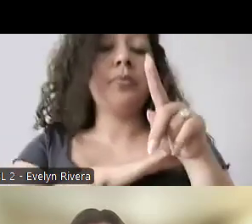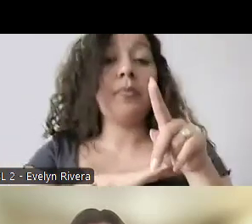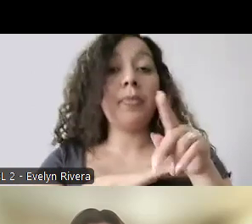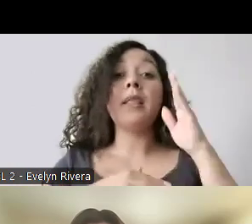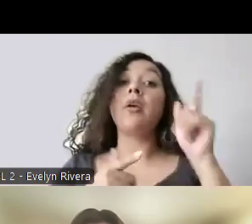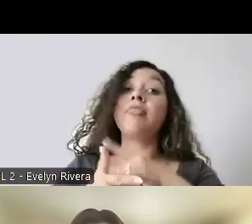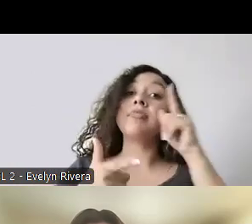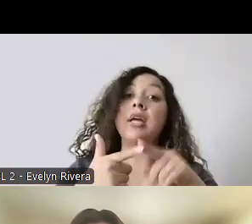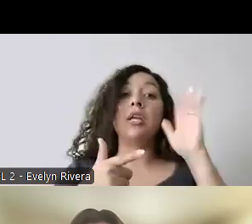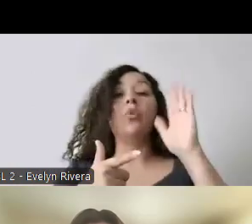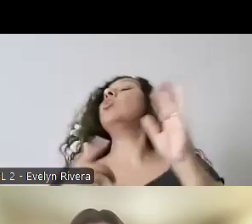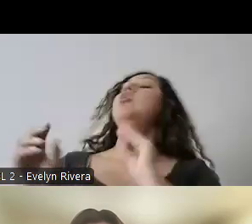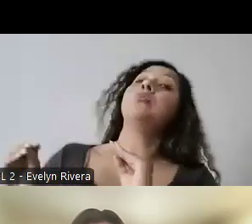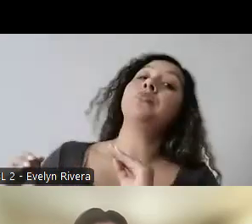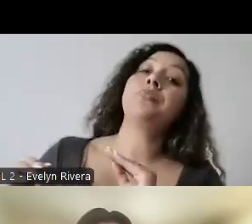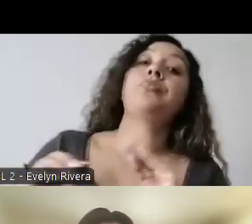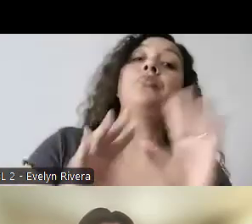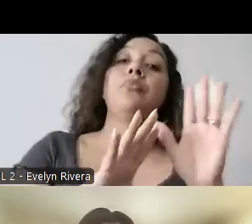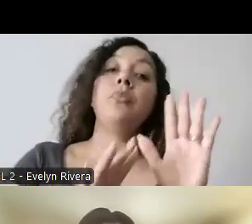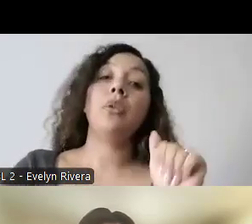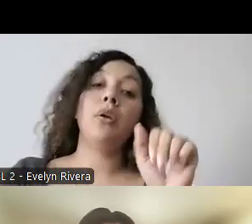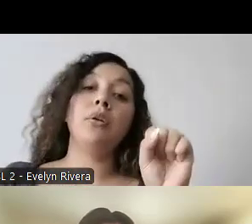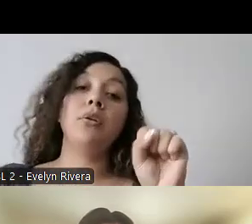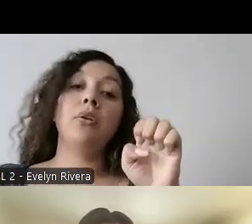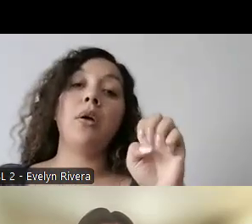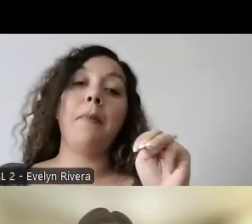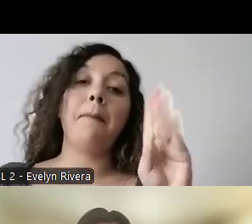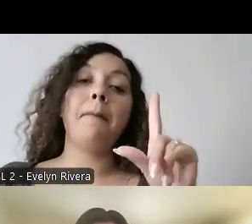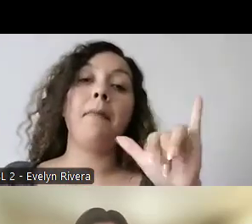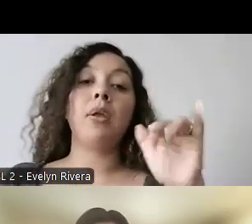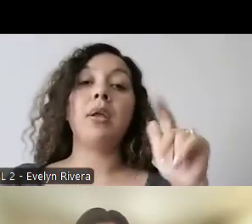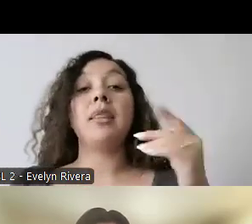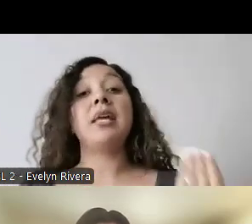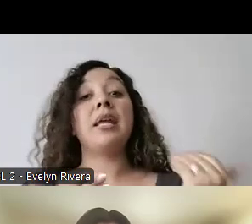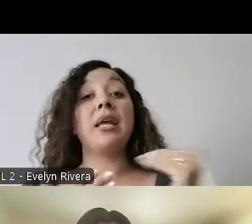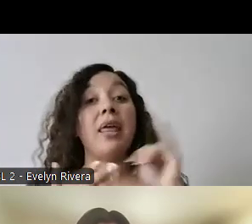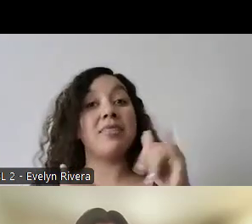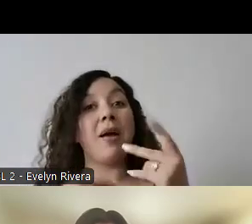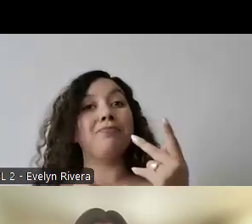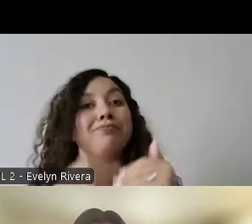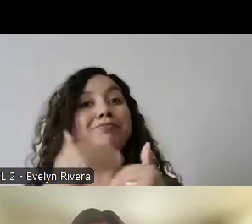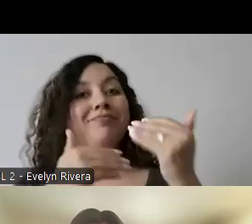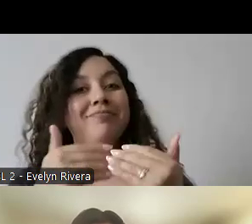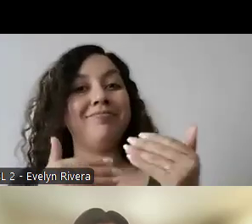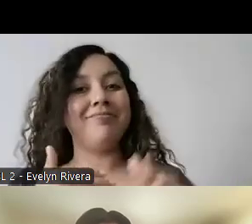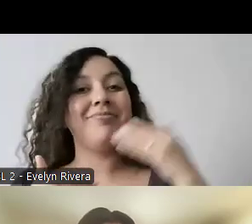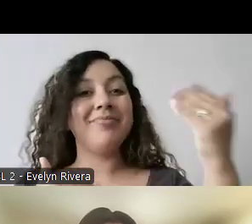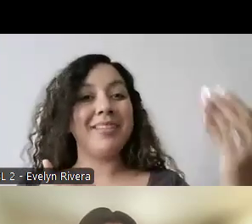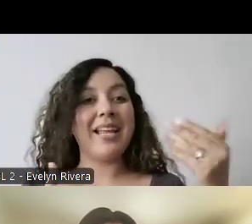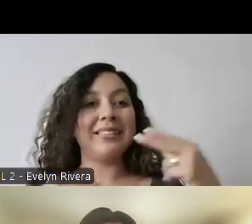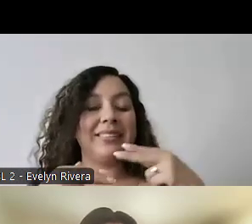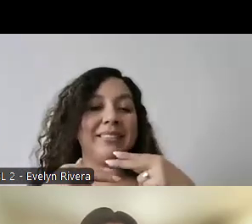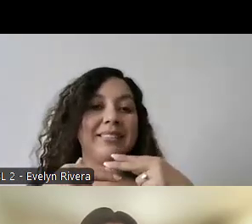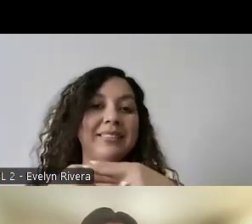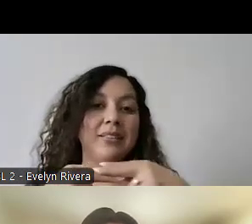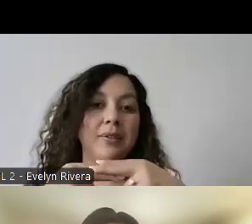then move to the assembly and replicate that process. We can move to the next slide.